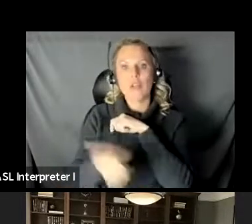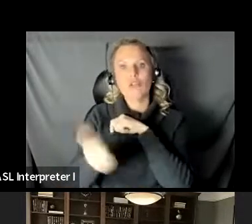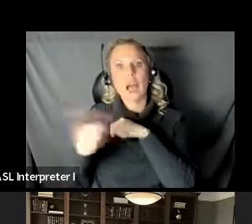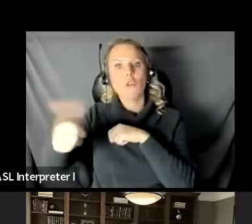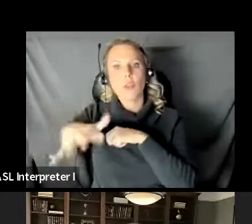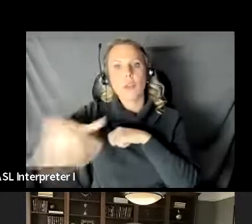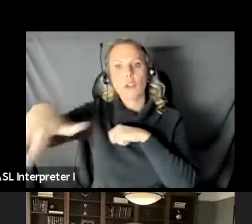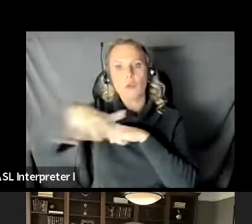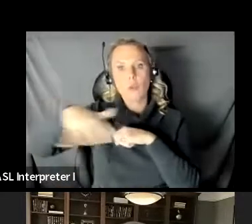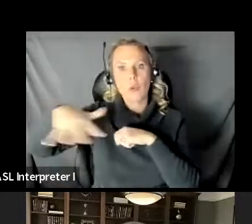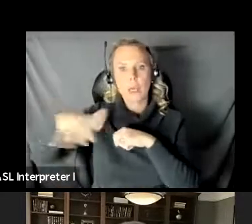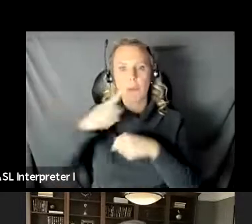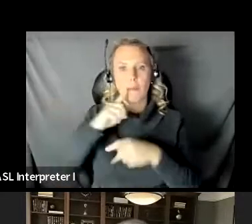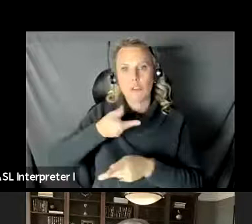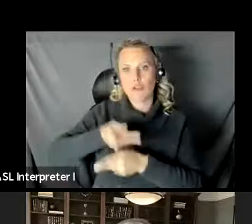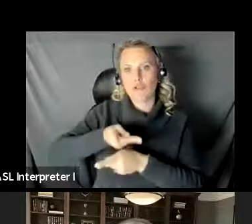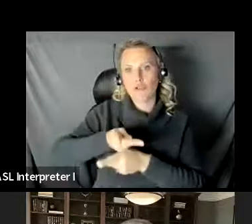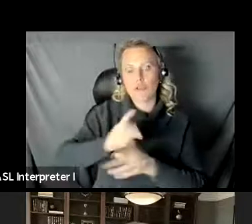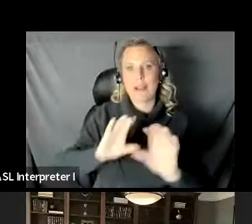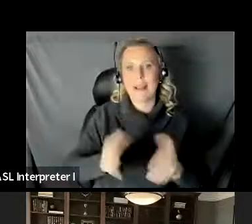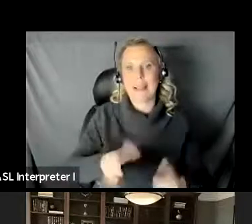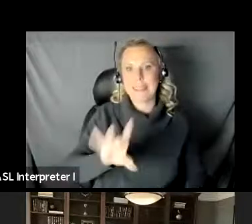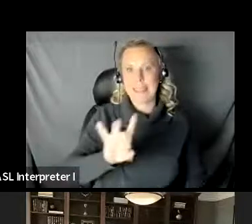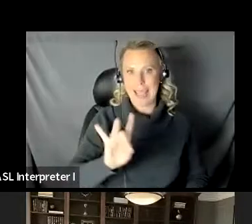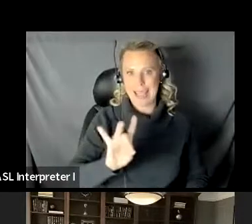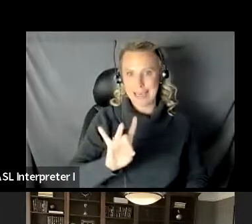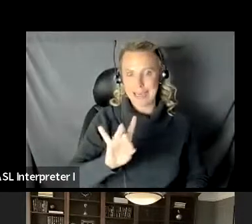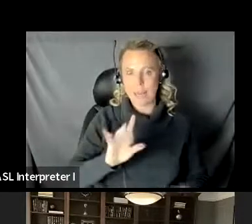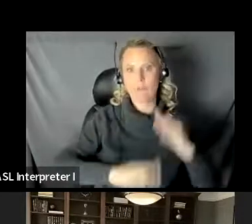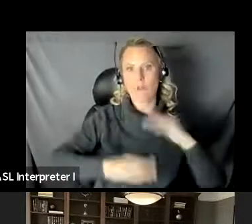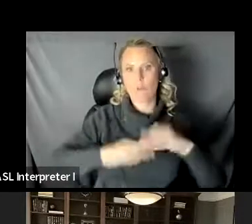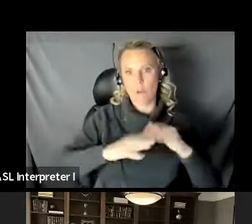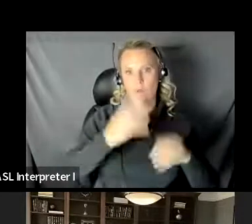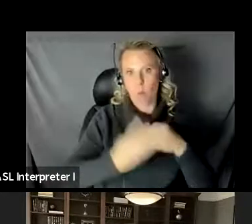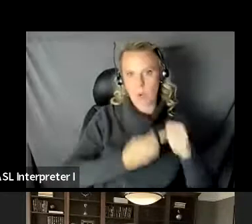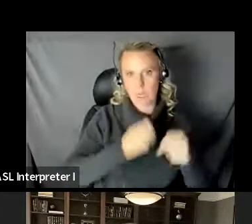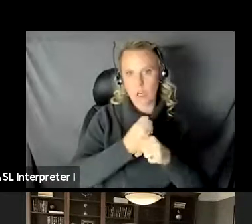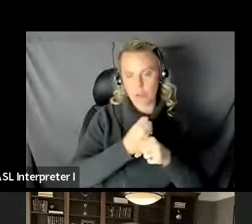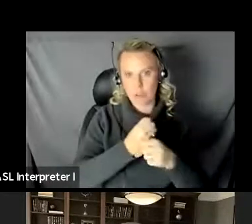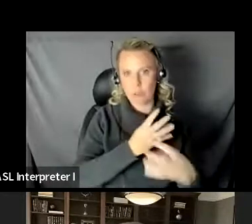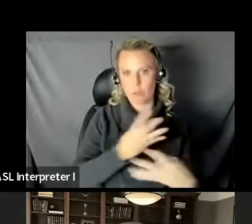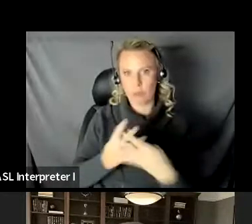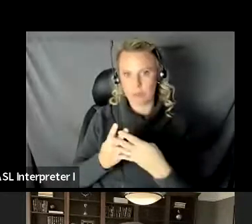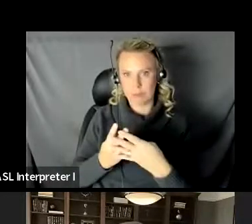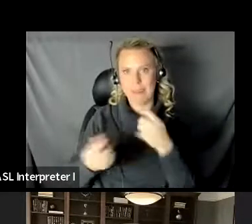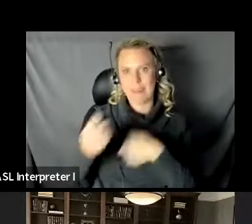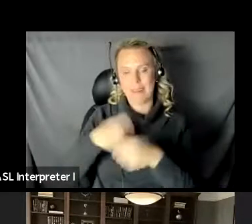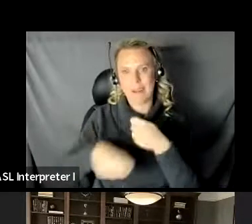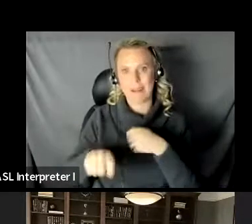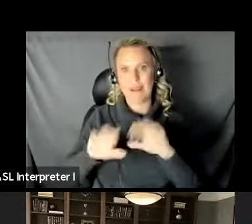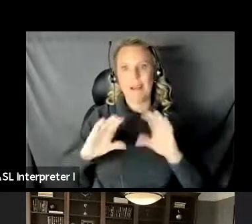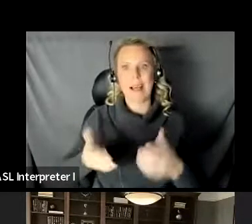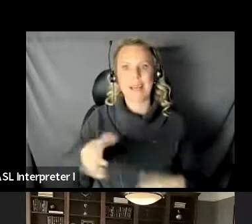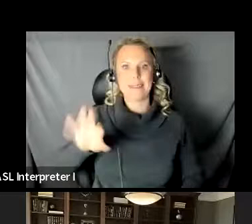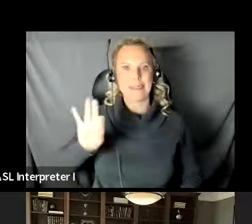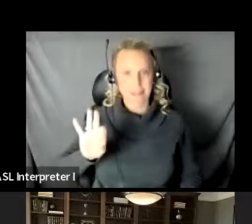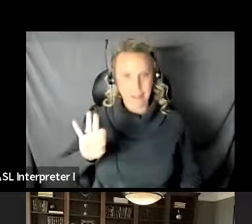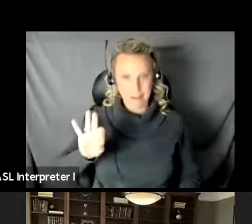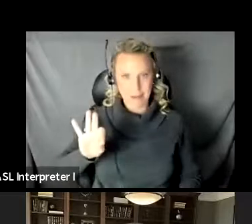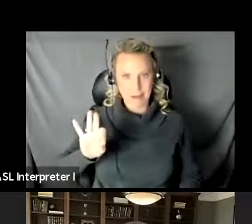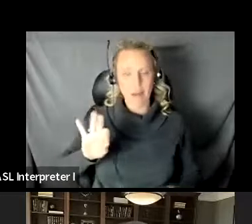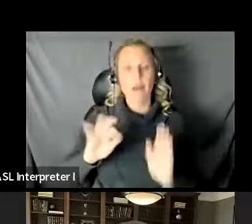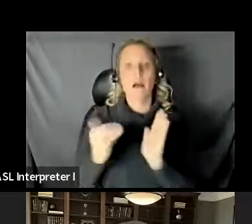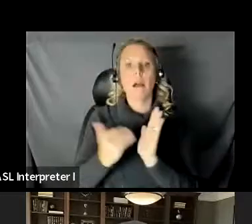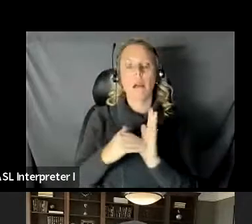community would be treated as a Class 8 felony, subject to a maximum of 4 years imprisonment, rather than a Class 9 felony. This would